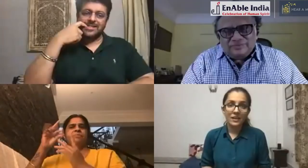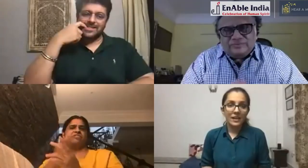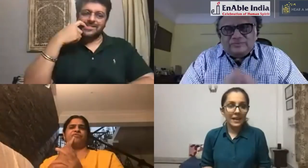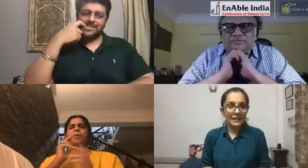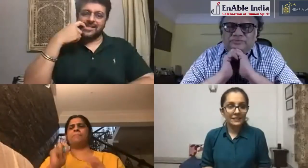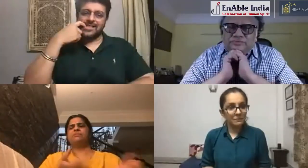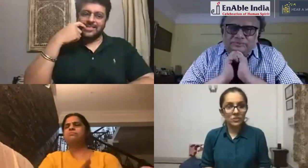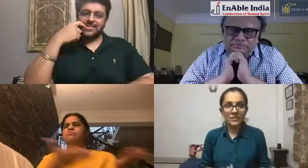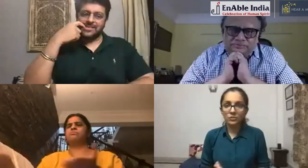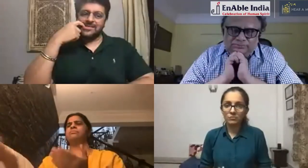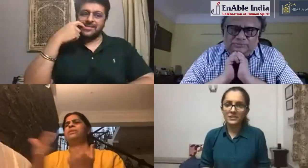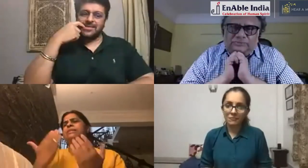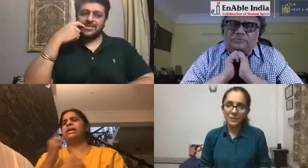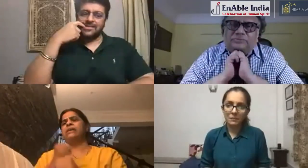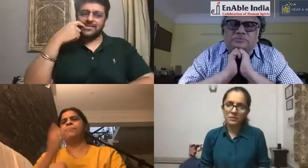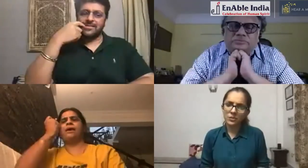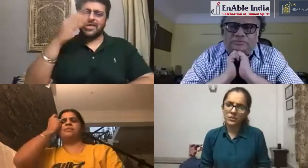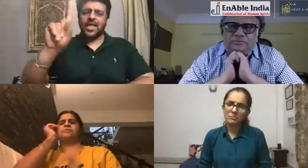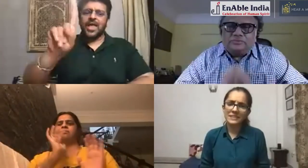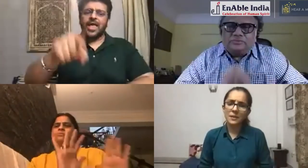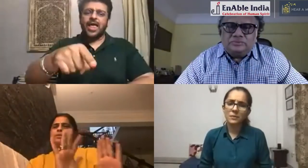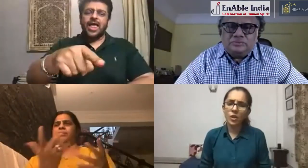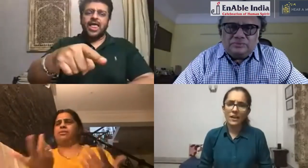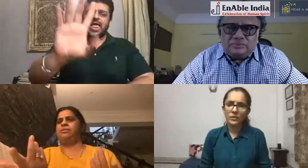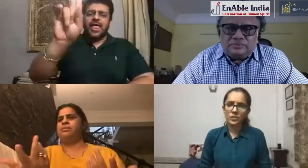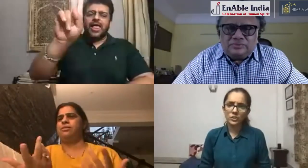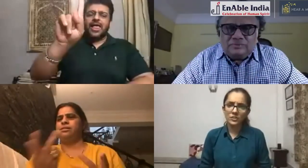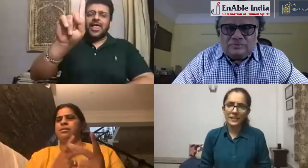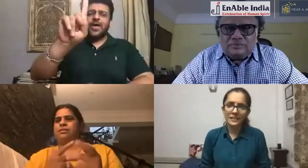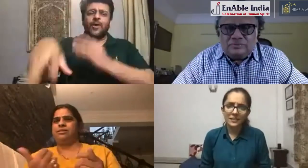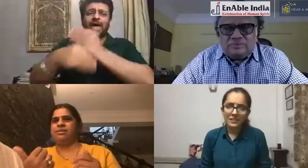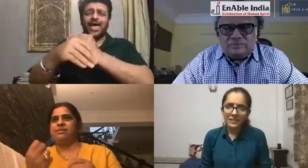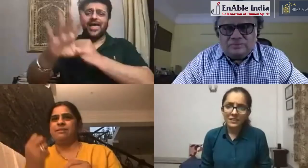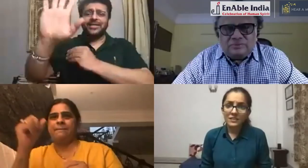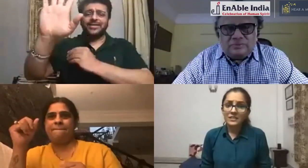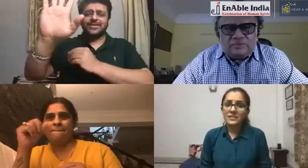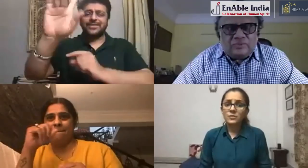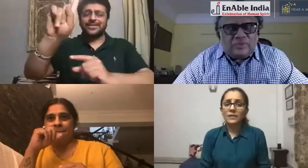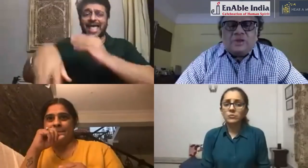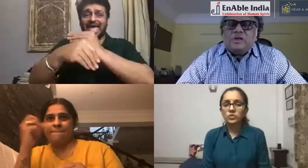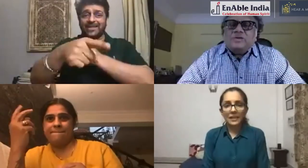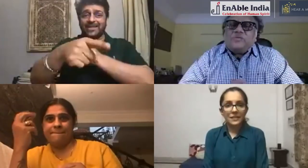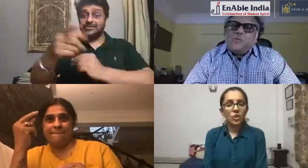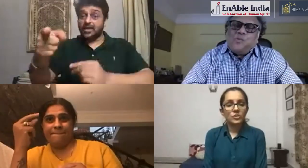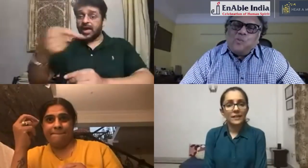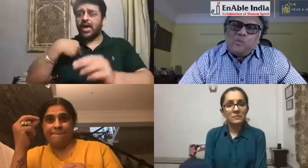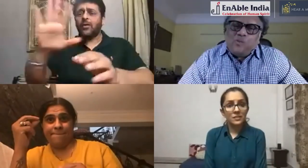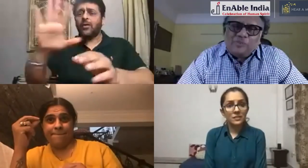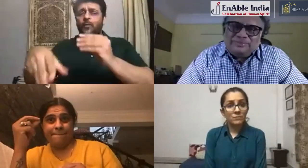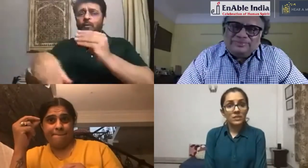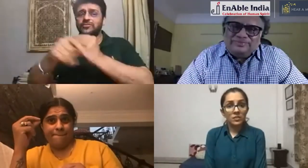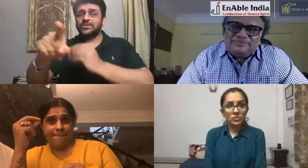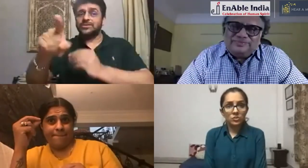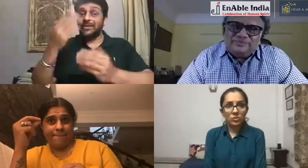government. And especially, for the deaf people, they could have made some allocation, right? See, I would just add here, Dr. Alim